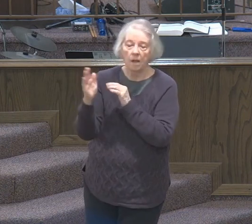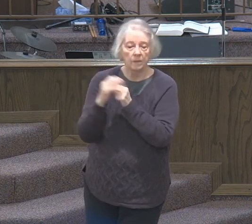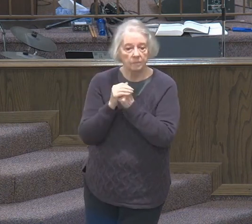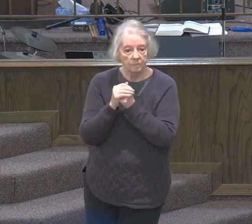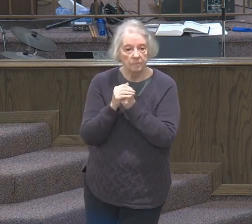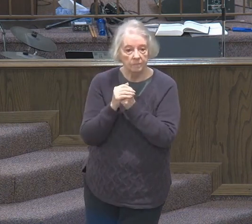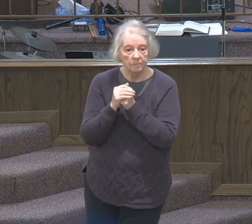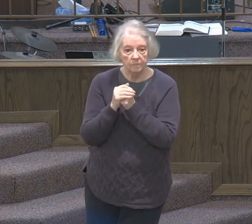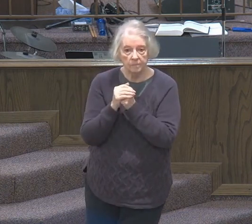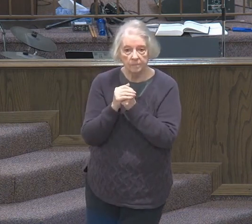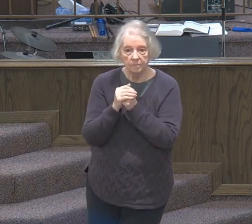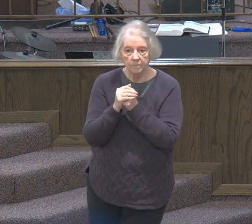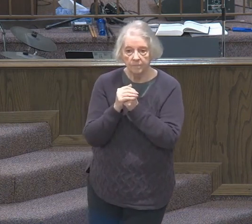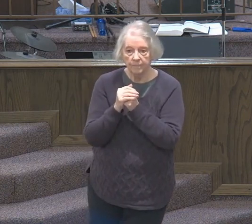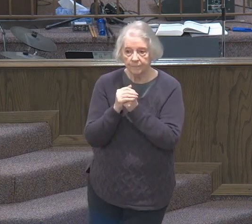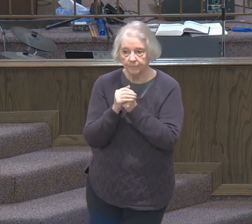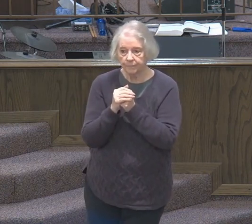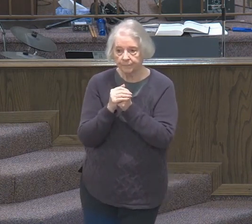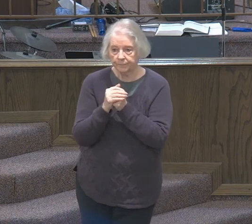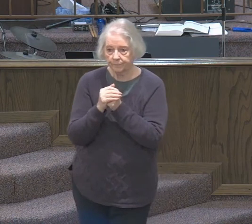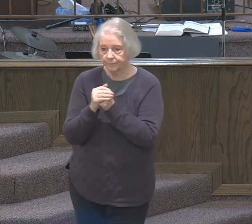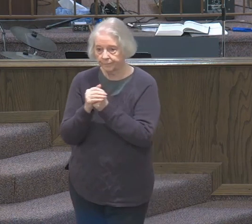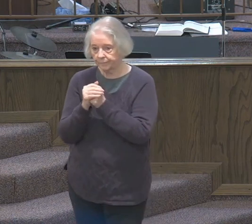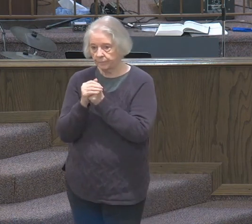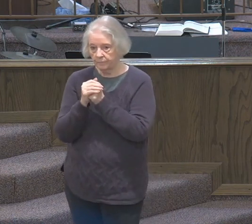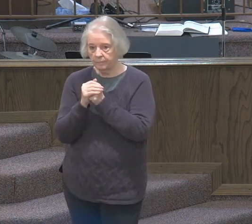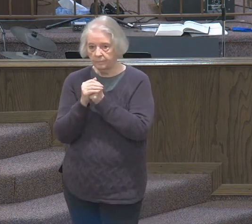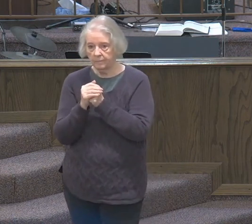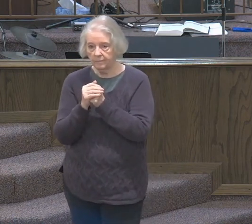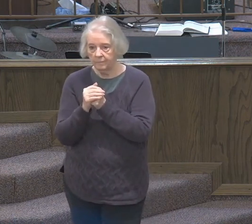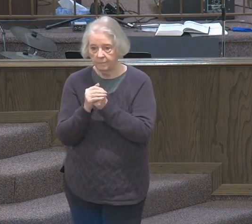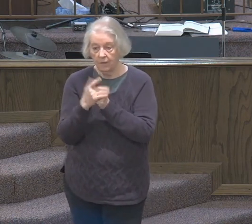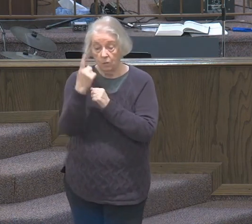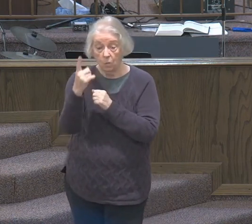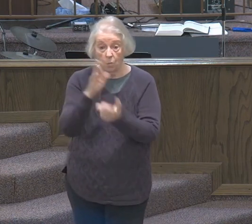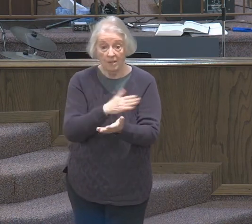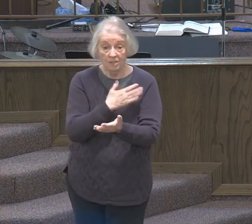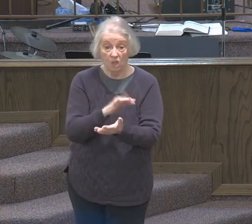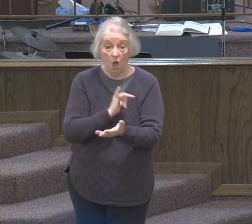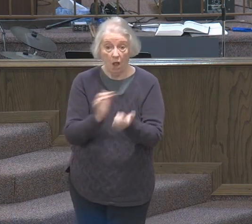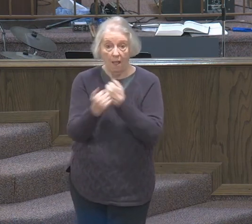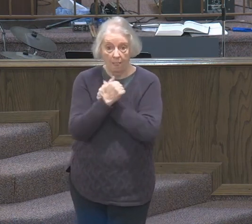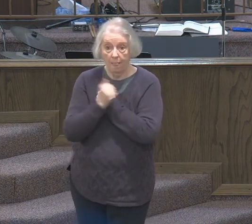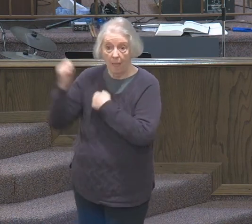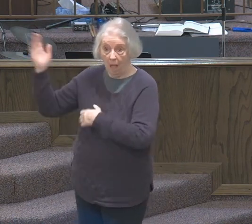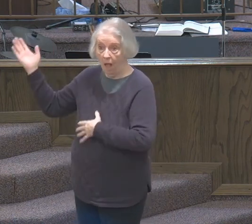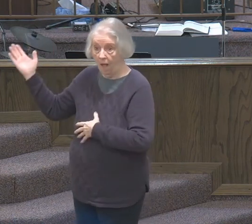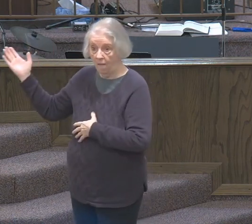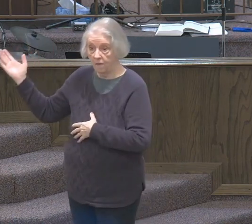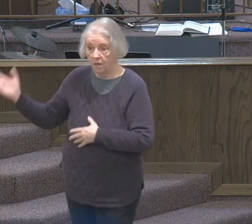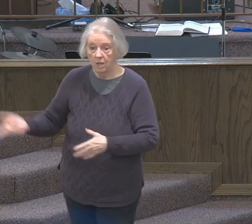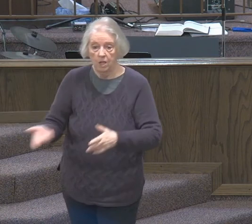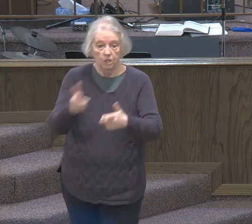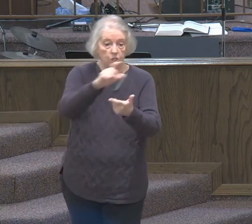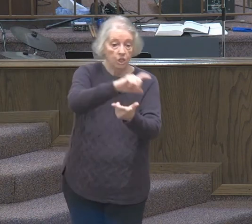We didn't sing this song today, but almost did. All right. If you sing, change my heart,